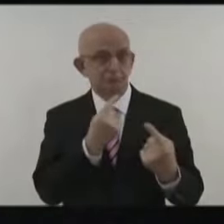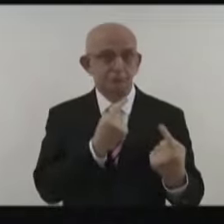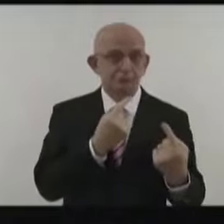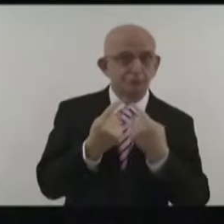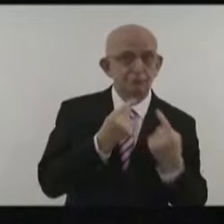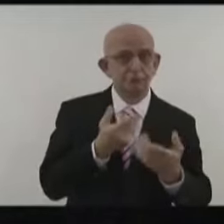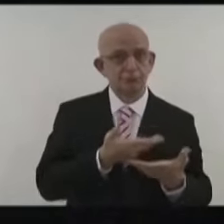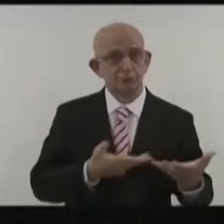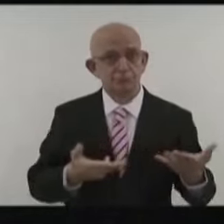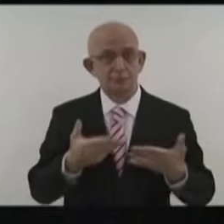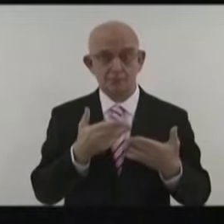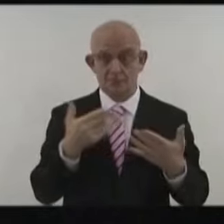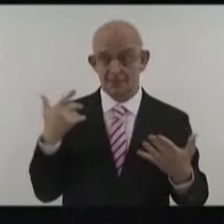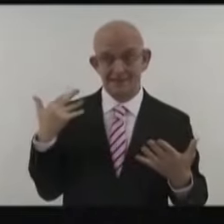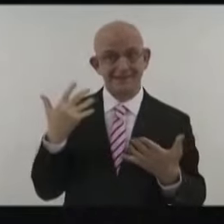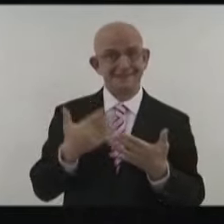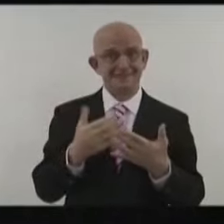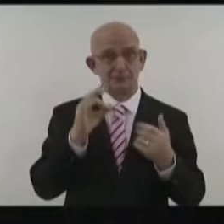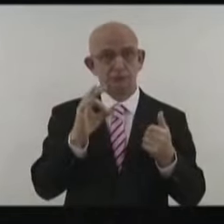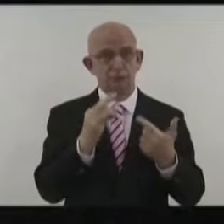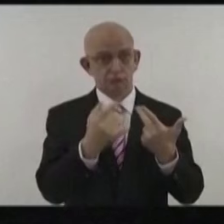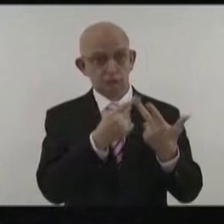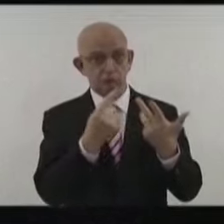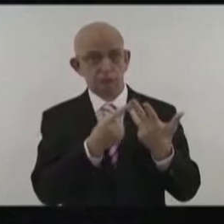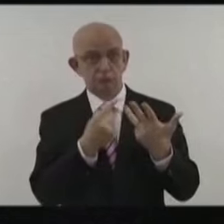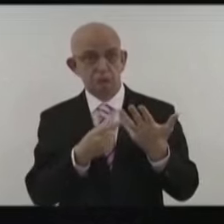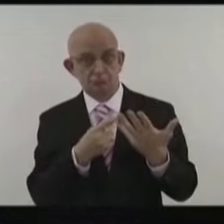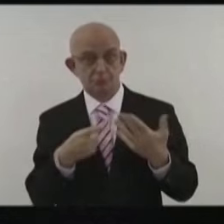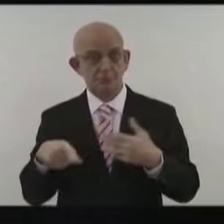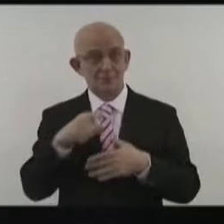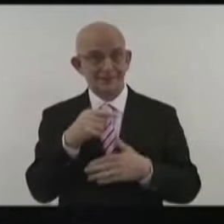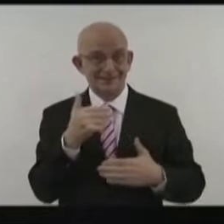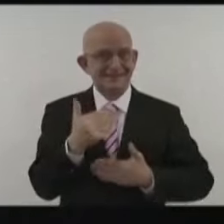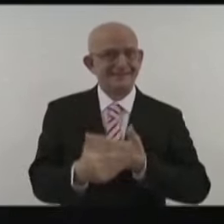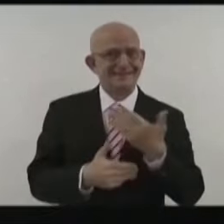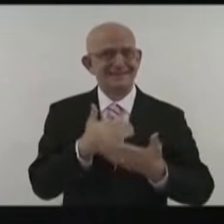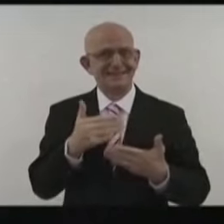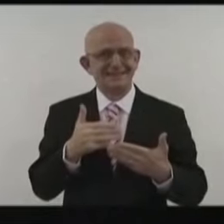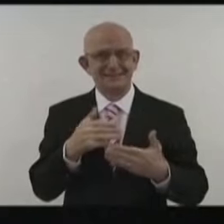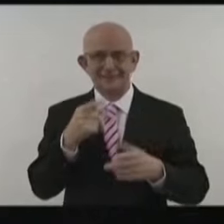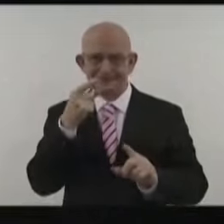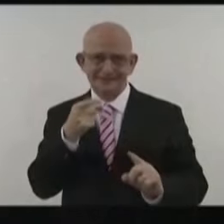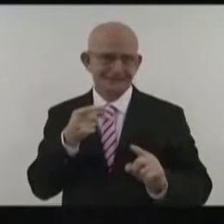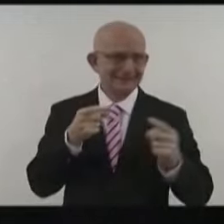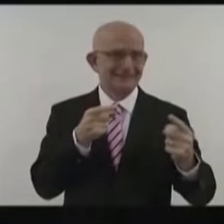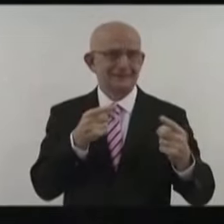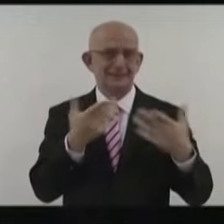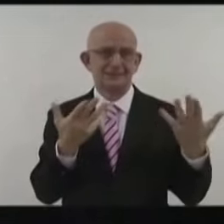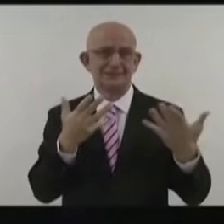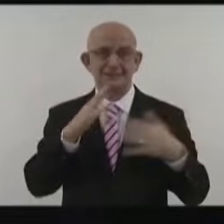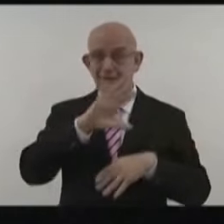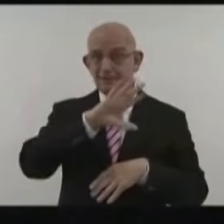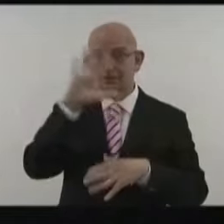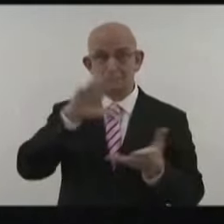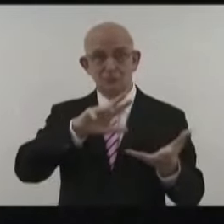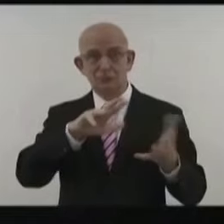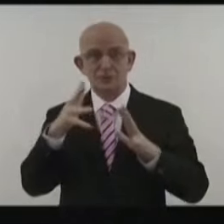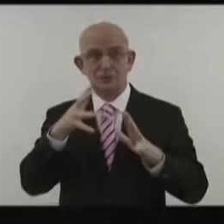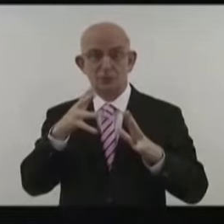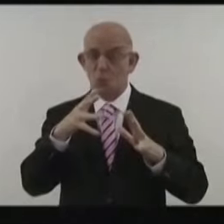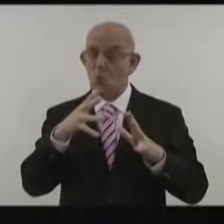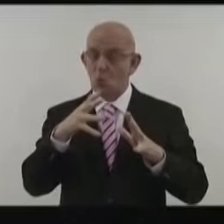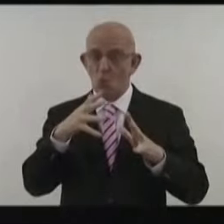the impacts of climate change are an everyday reality. Currently, we are experiencing unusually warmer days, yet